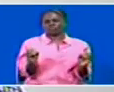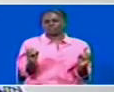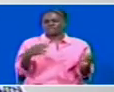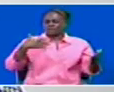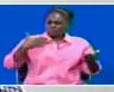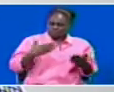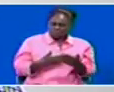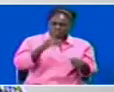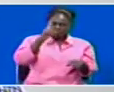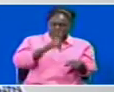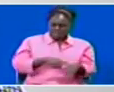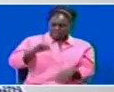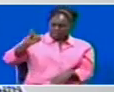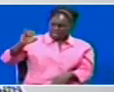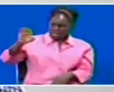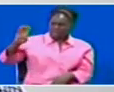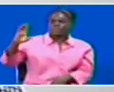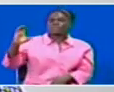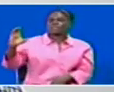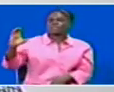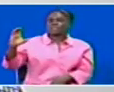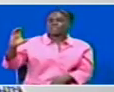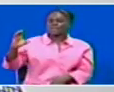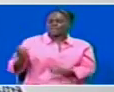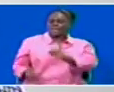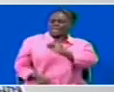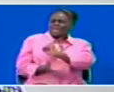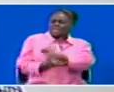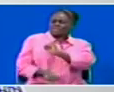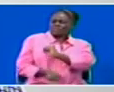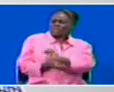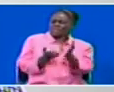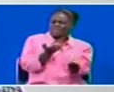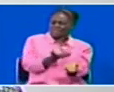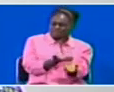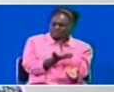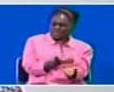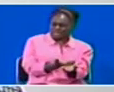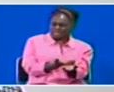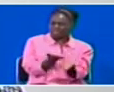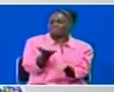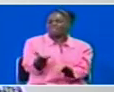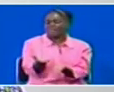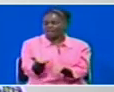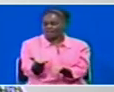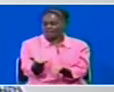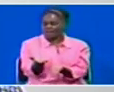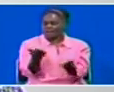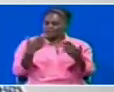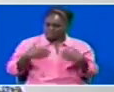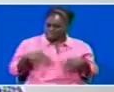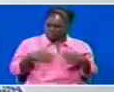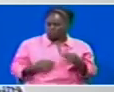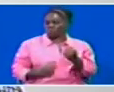until the day that IEBC will challenge that evidence that has been put out there, that there are people